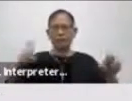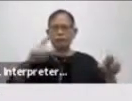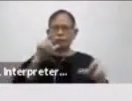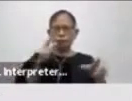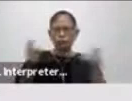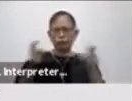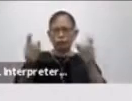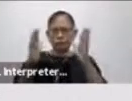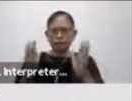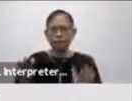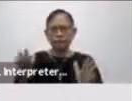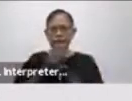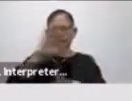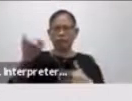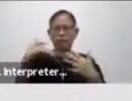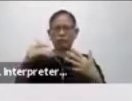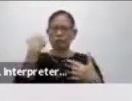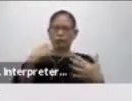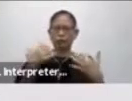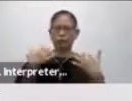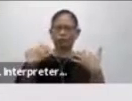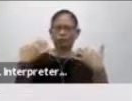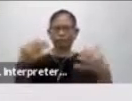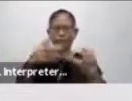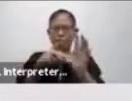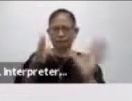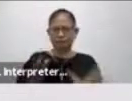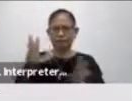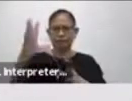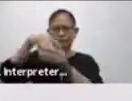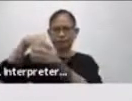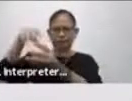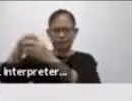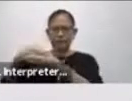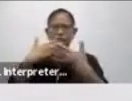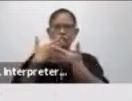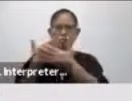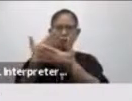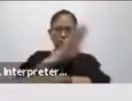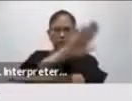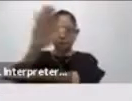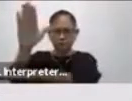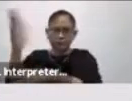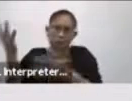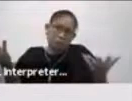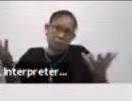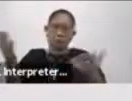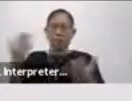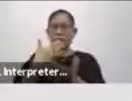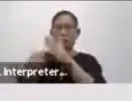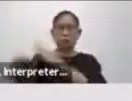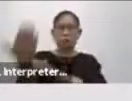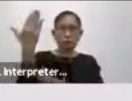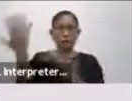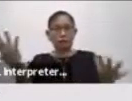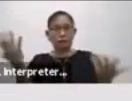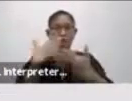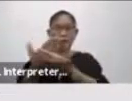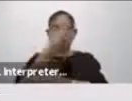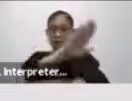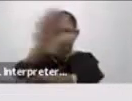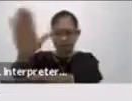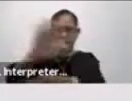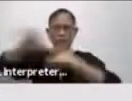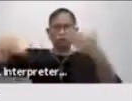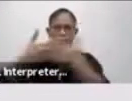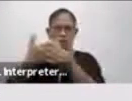the audience attending this session. A very good afternoon, or good morning, or good evening to all of you.